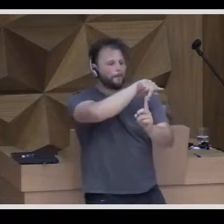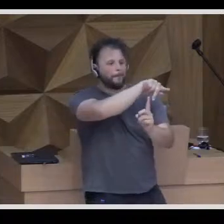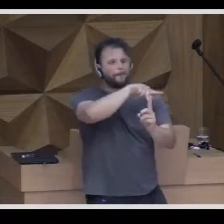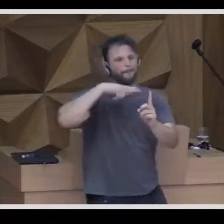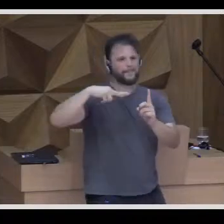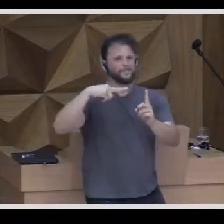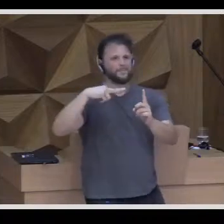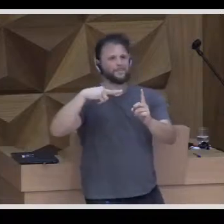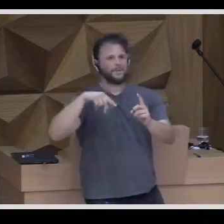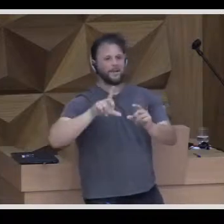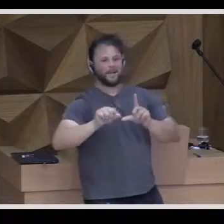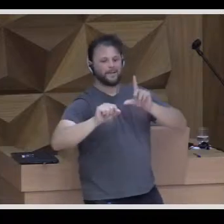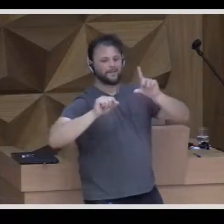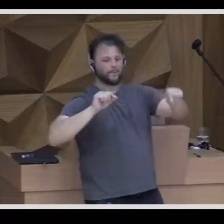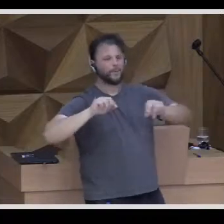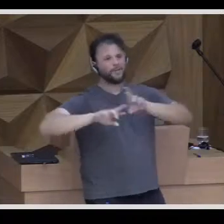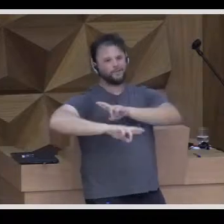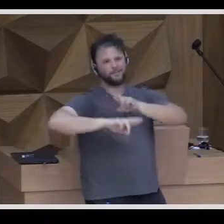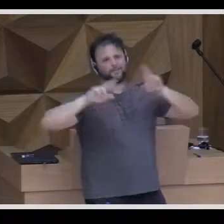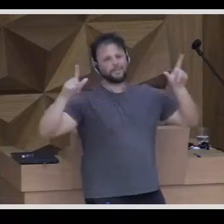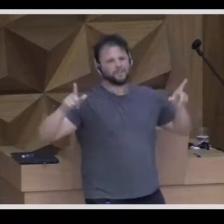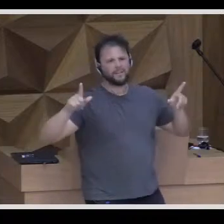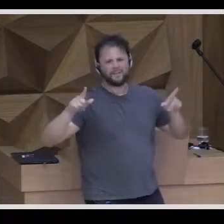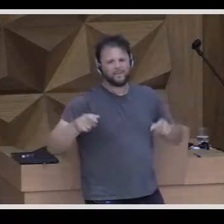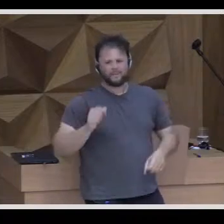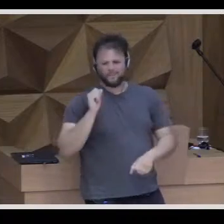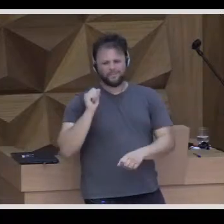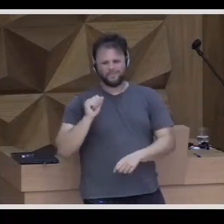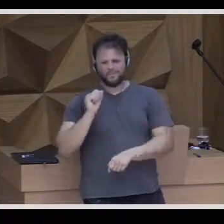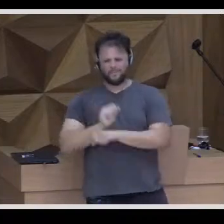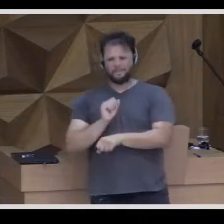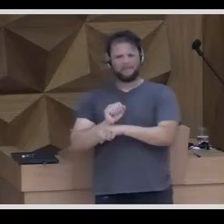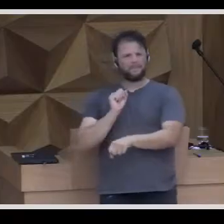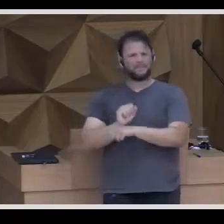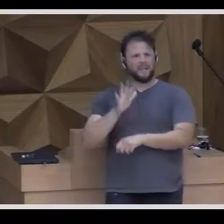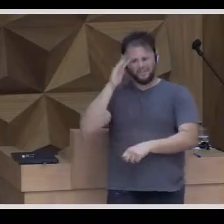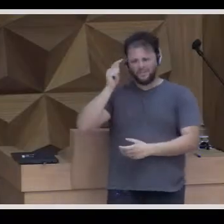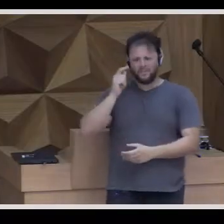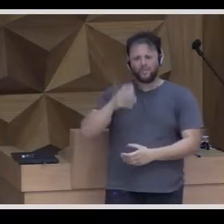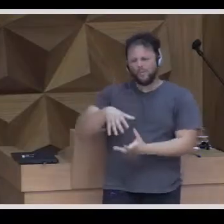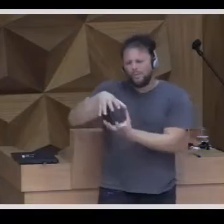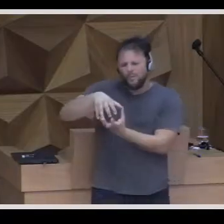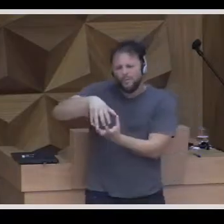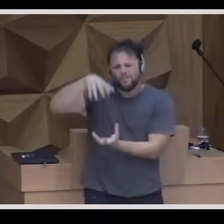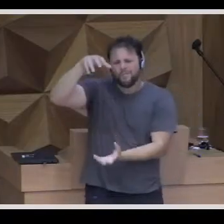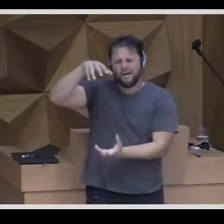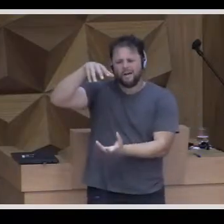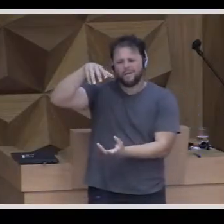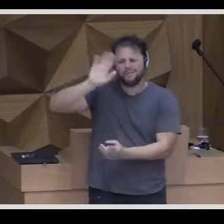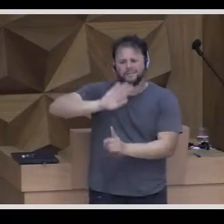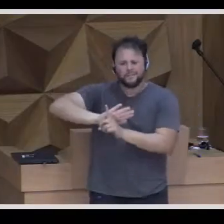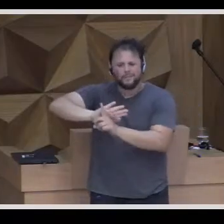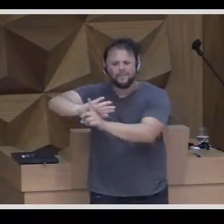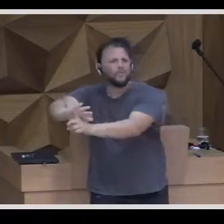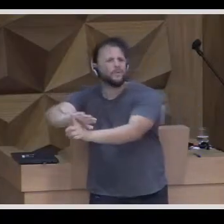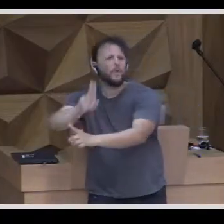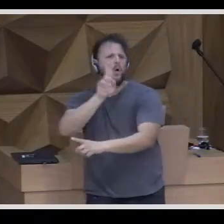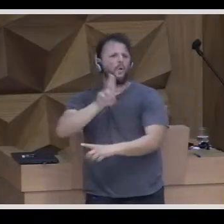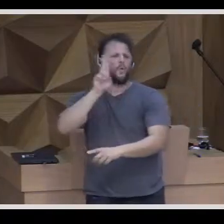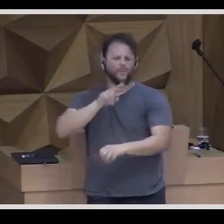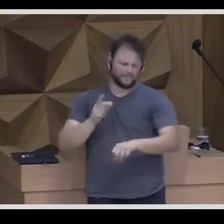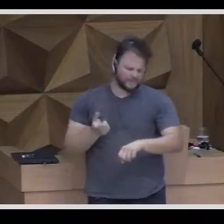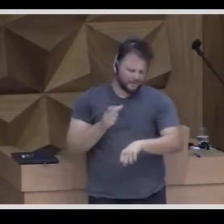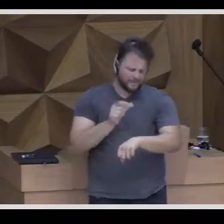old people to just go off and look after themselves or have technology look after them. They're embedded within their